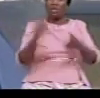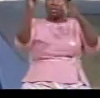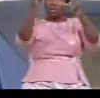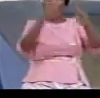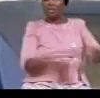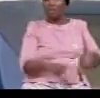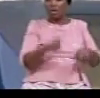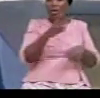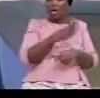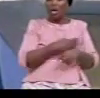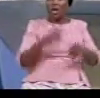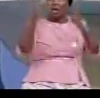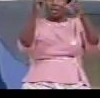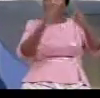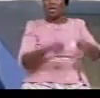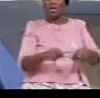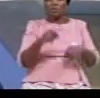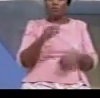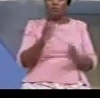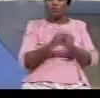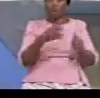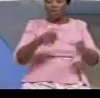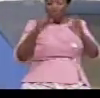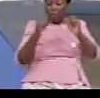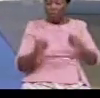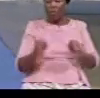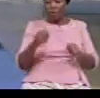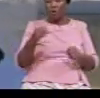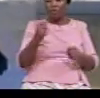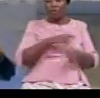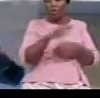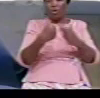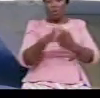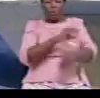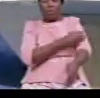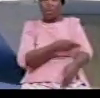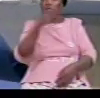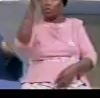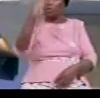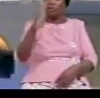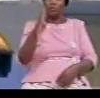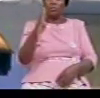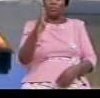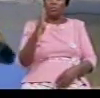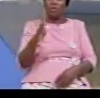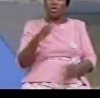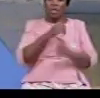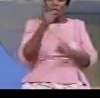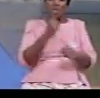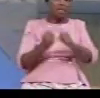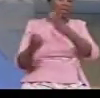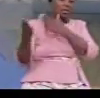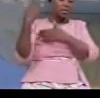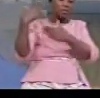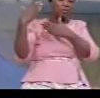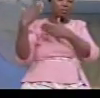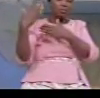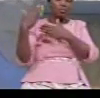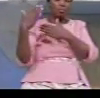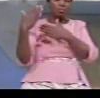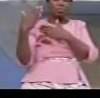and came with the power of the Almighty God a century ago, a millennium